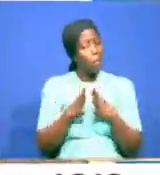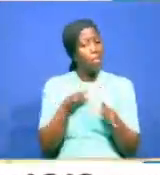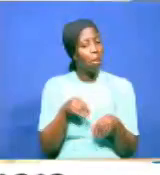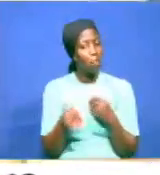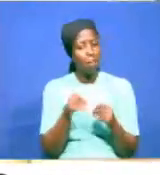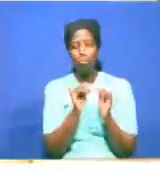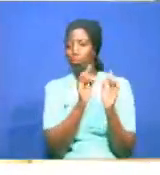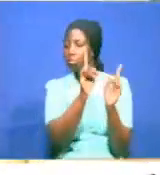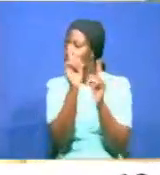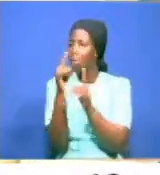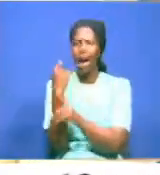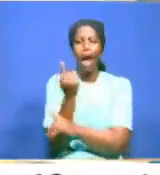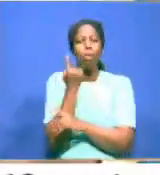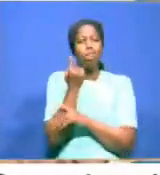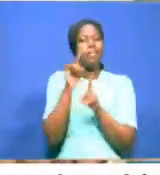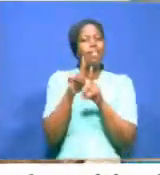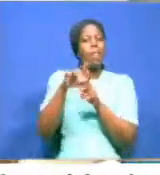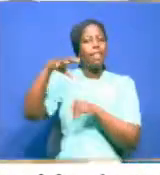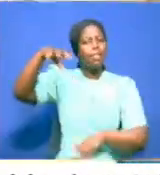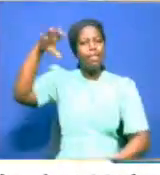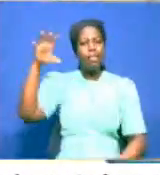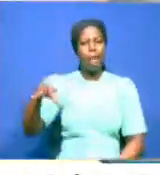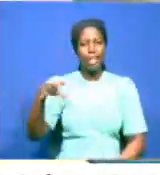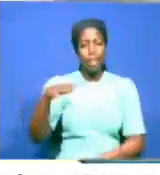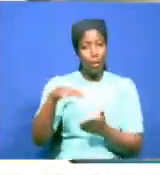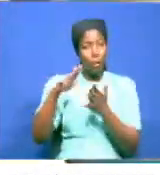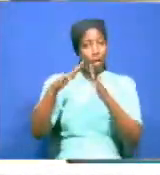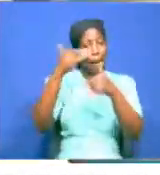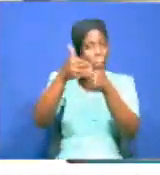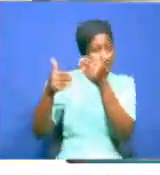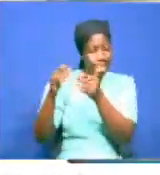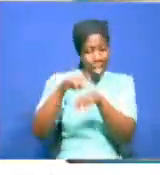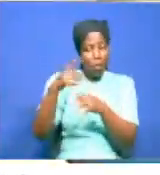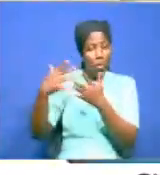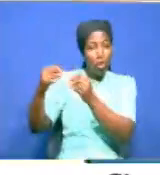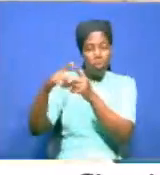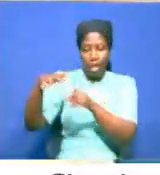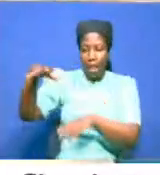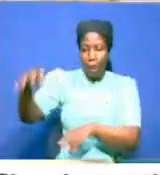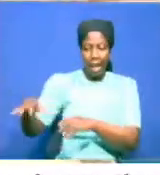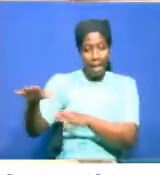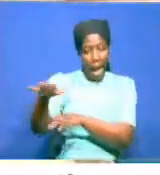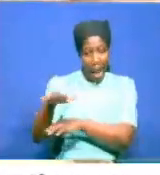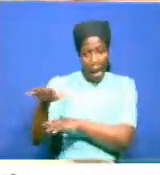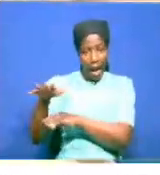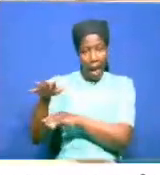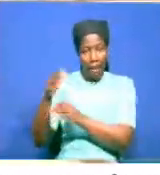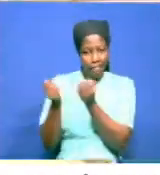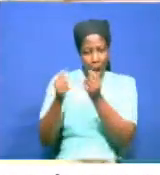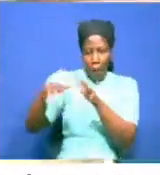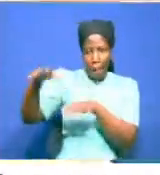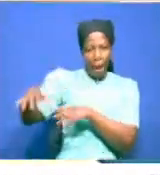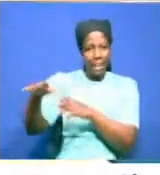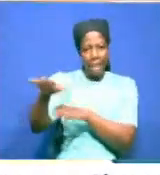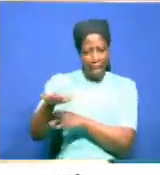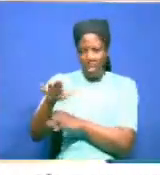And I'll also talk about parking. You see, in most malls, when you go to most parking lots, you'll find that there are